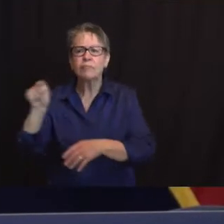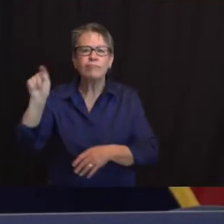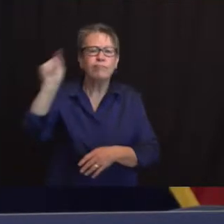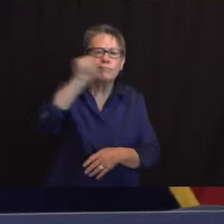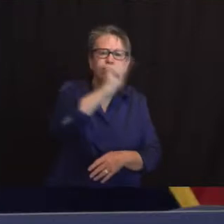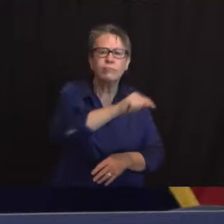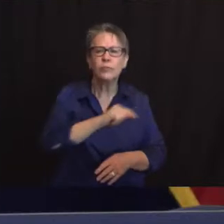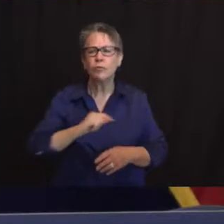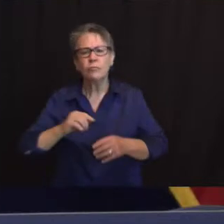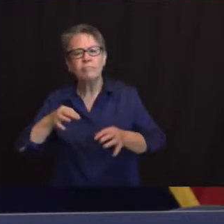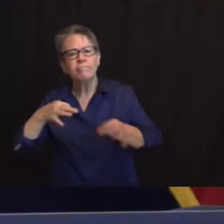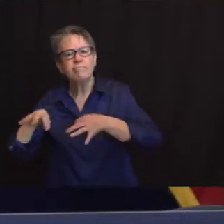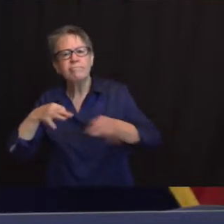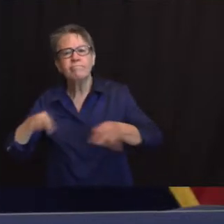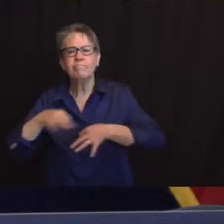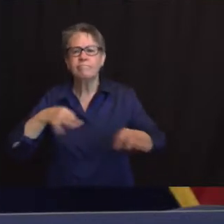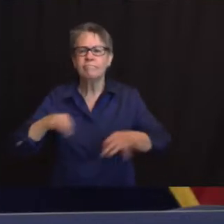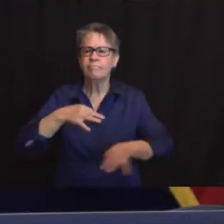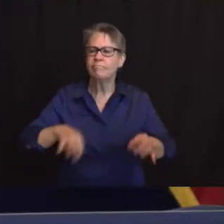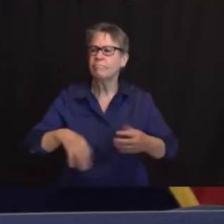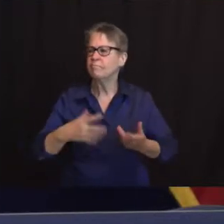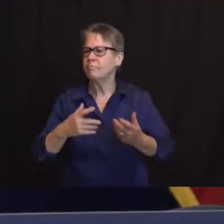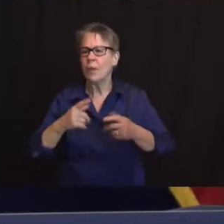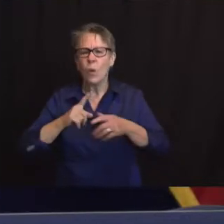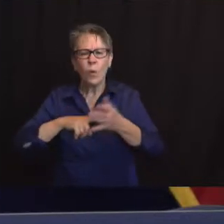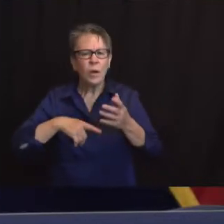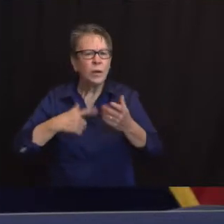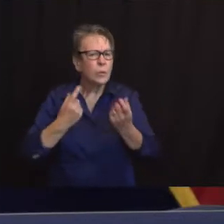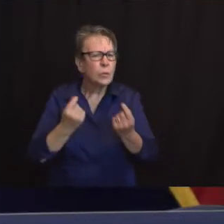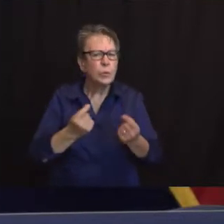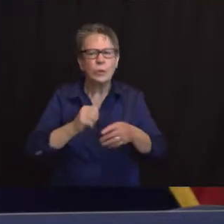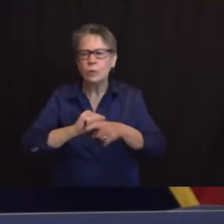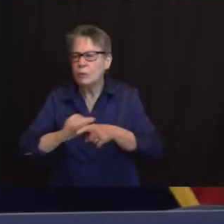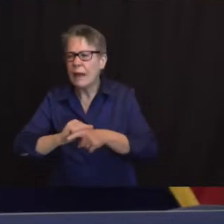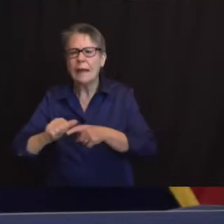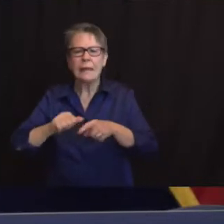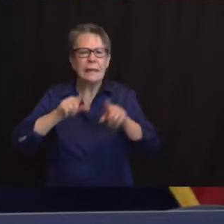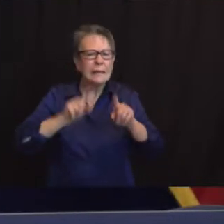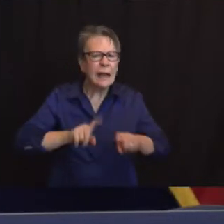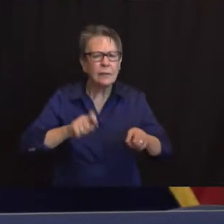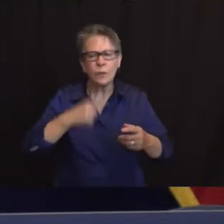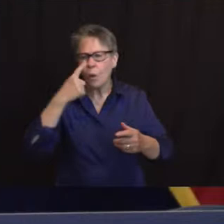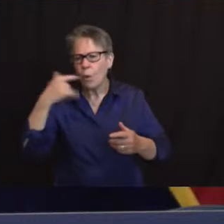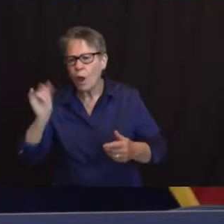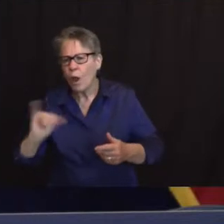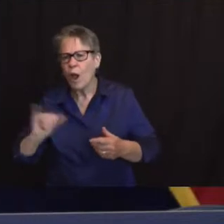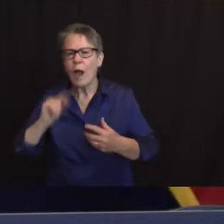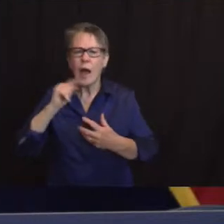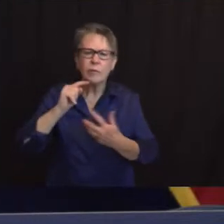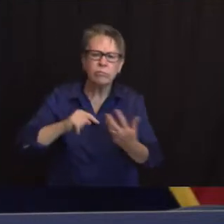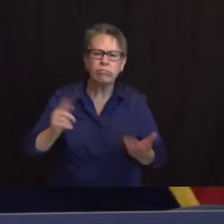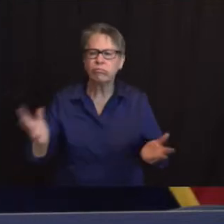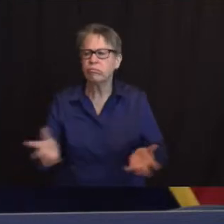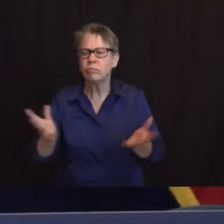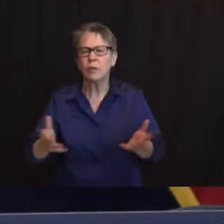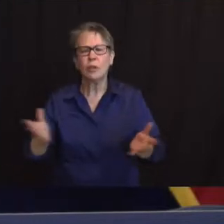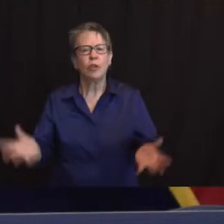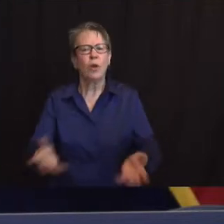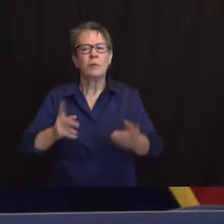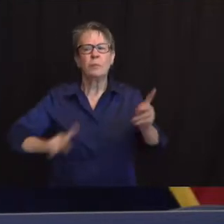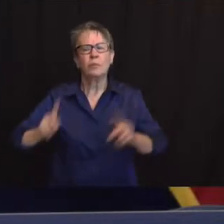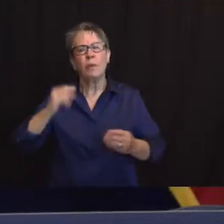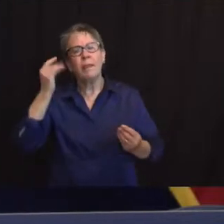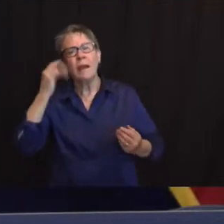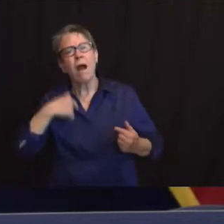background investigation looks like. I really just challenge those young men and women that are thinking about a career in law enforcement, not only what's it